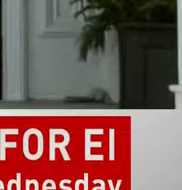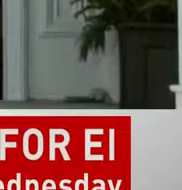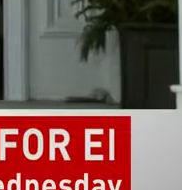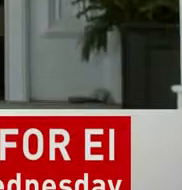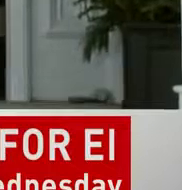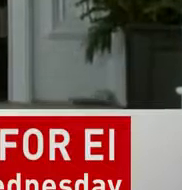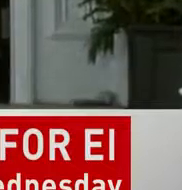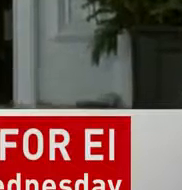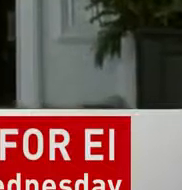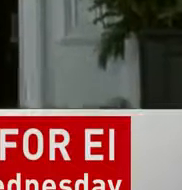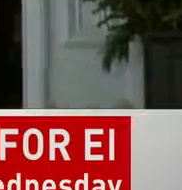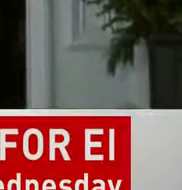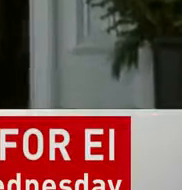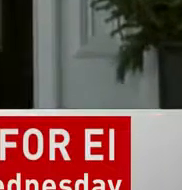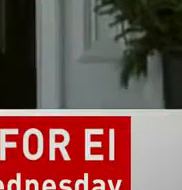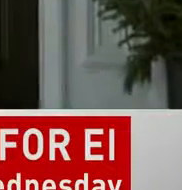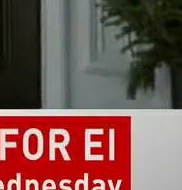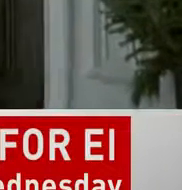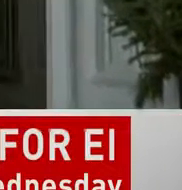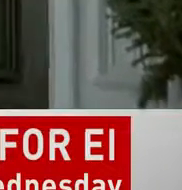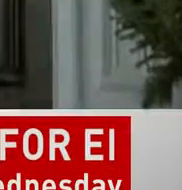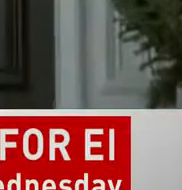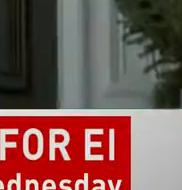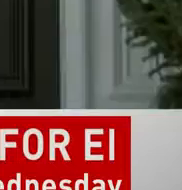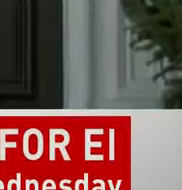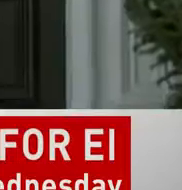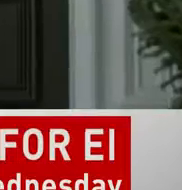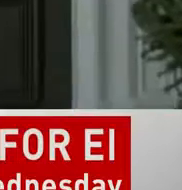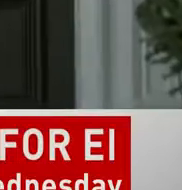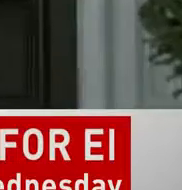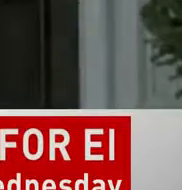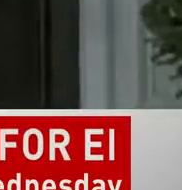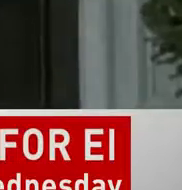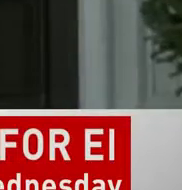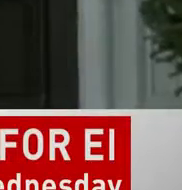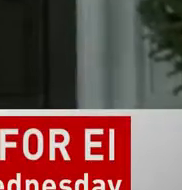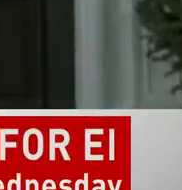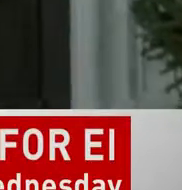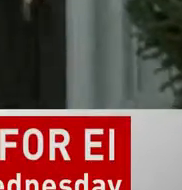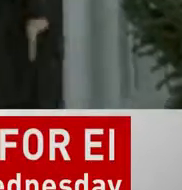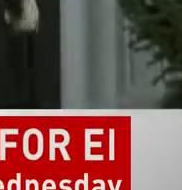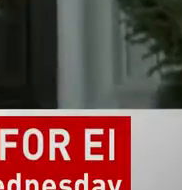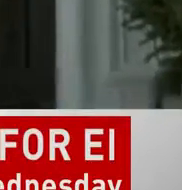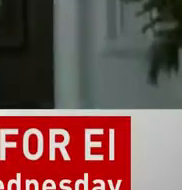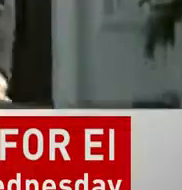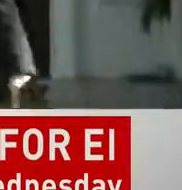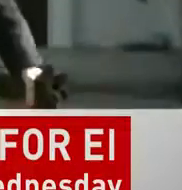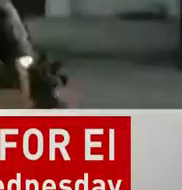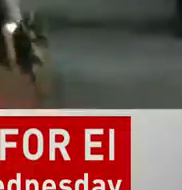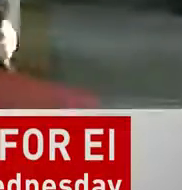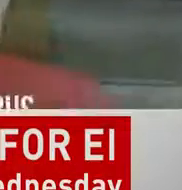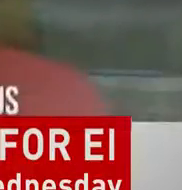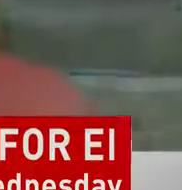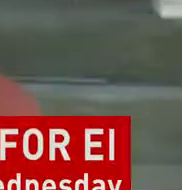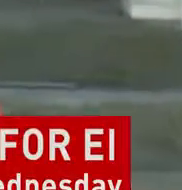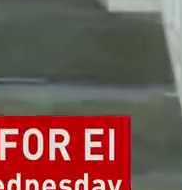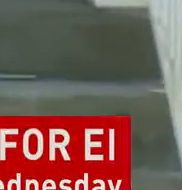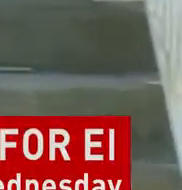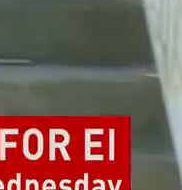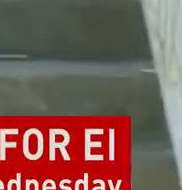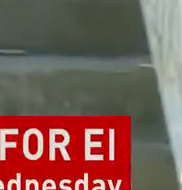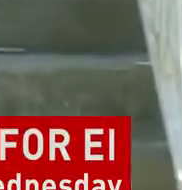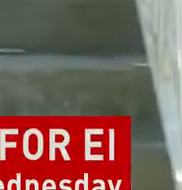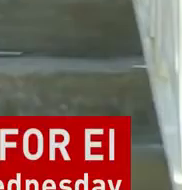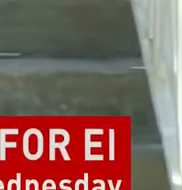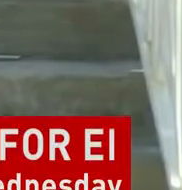taking the time. Take care. All right. Stay healthy. Thank you. And there is Justin Trudeau just coming out of his home now, Rideau Cottage, where he is going to address Canadians for the